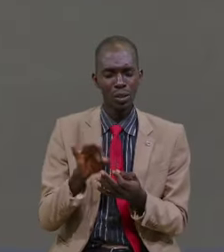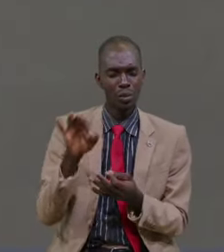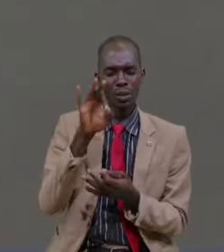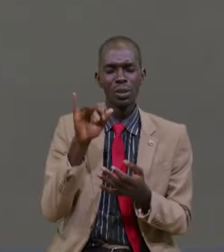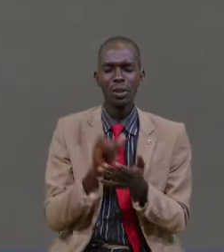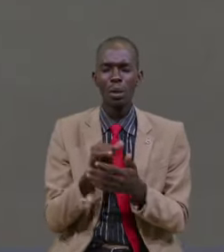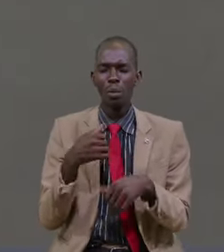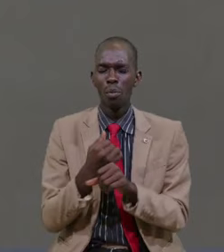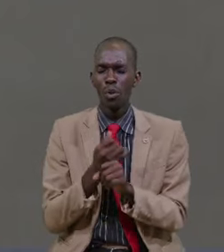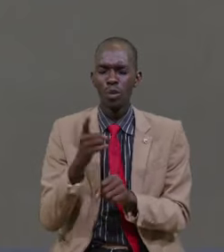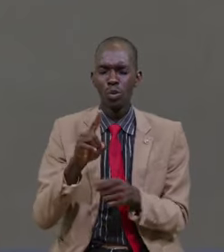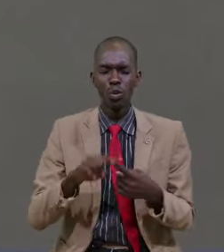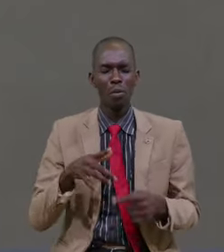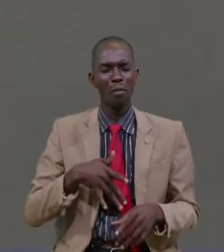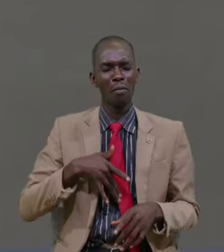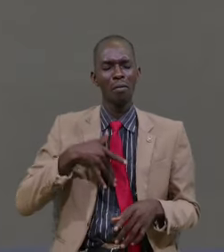to feel